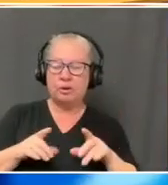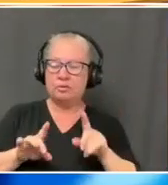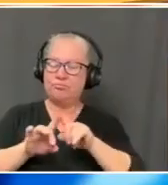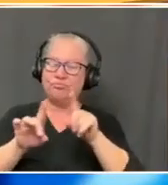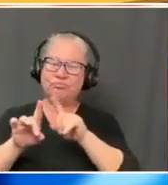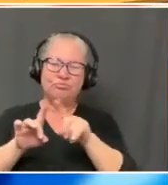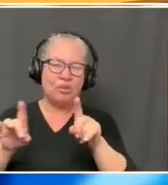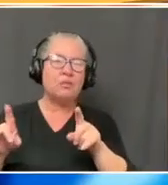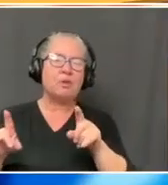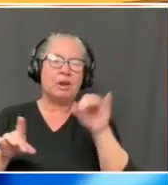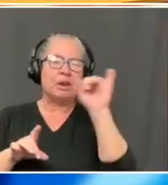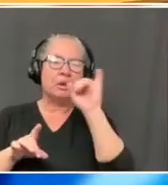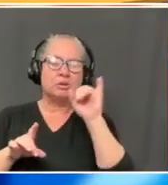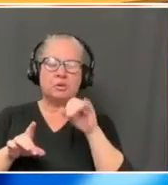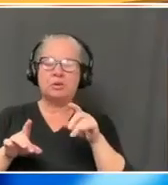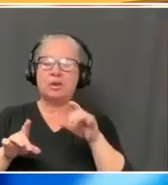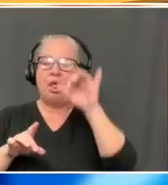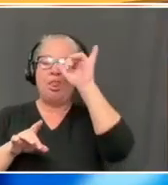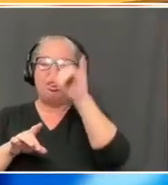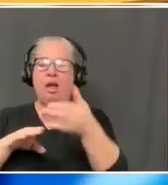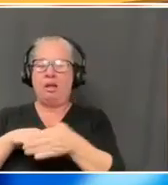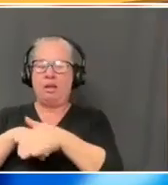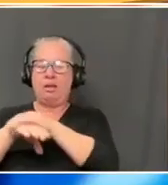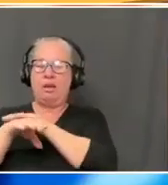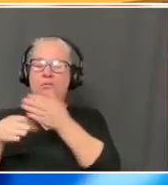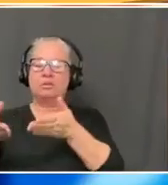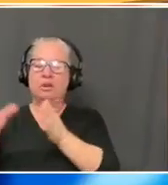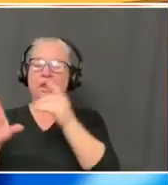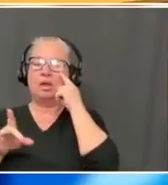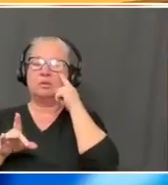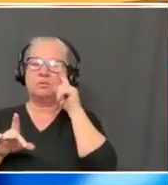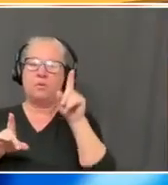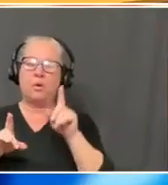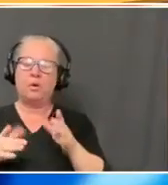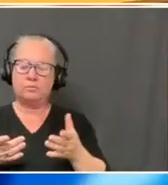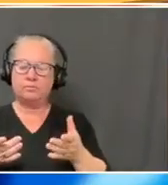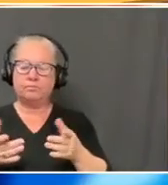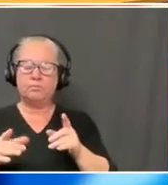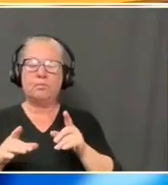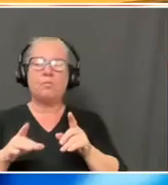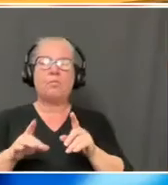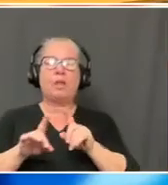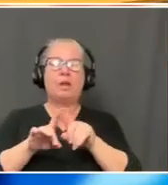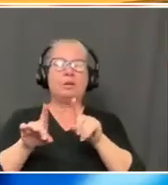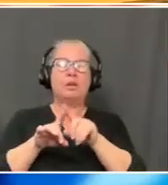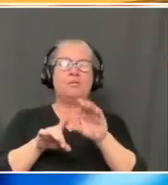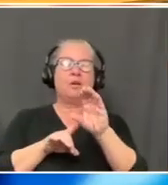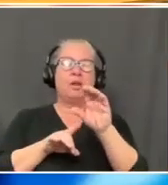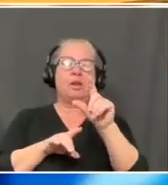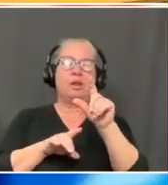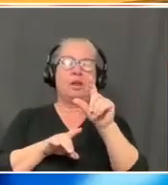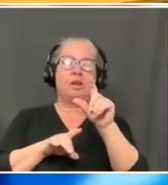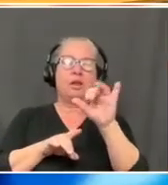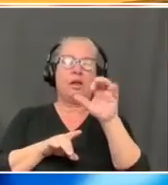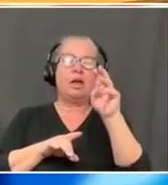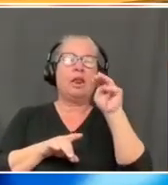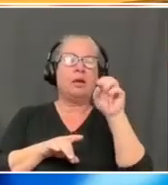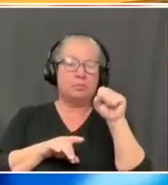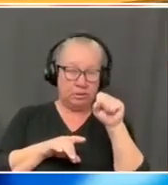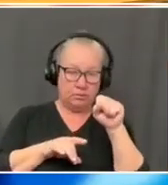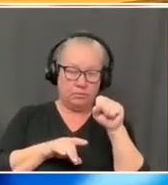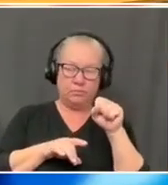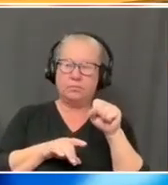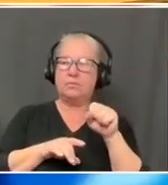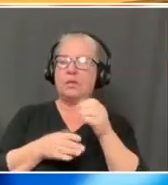coverage allows for the district when certain claims are made to have either some or most of the